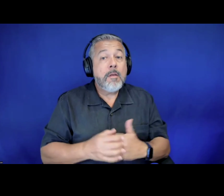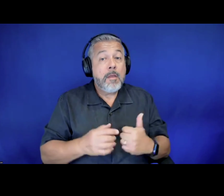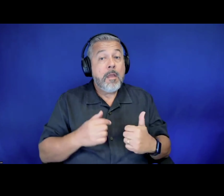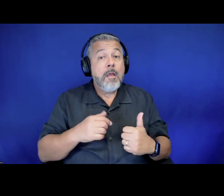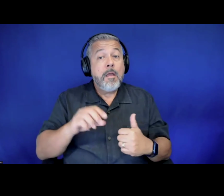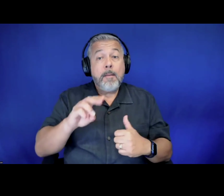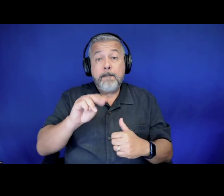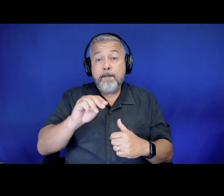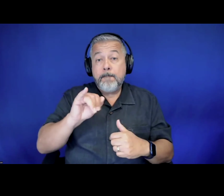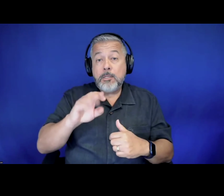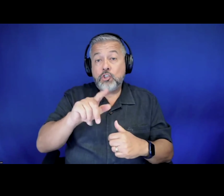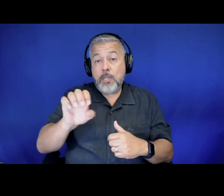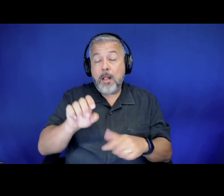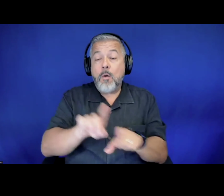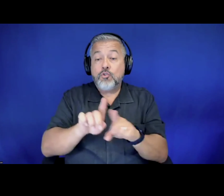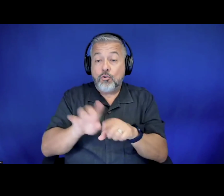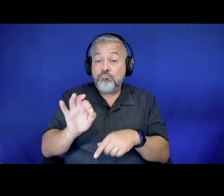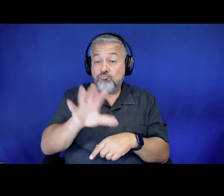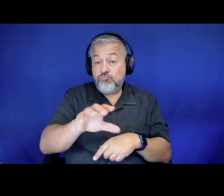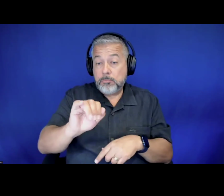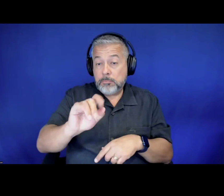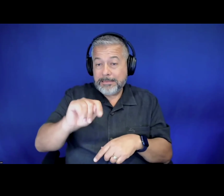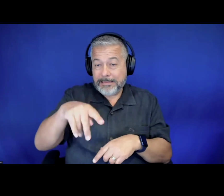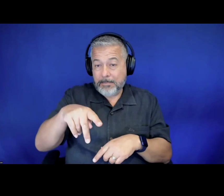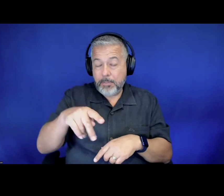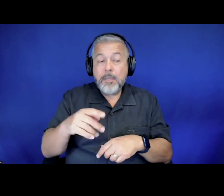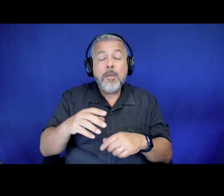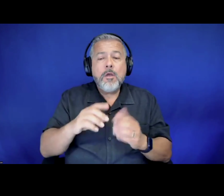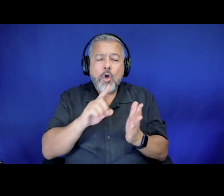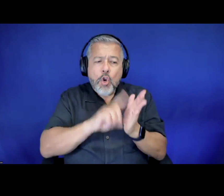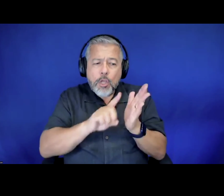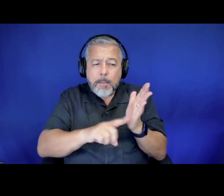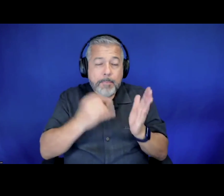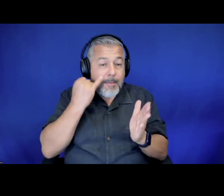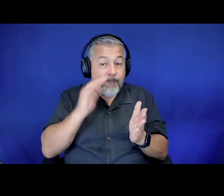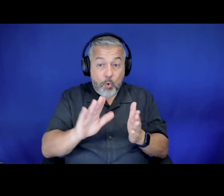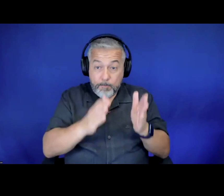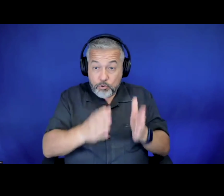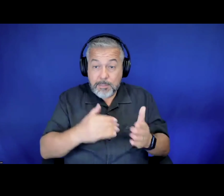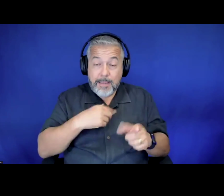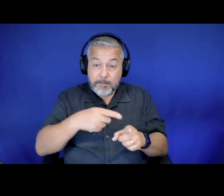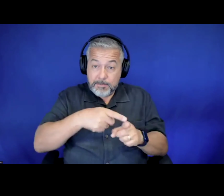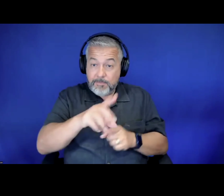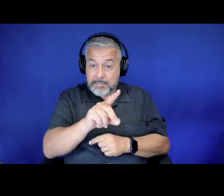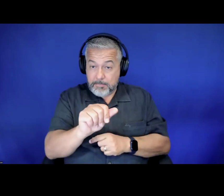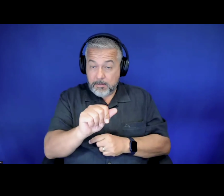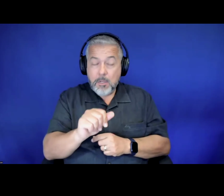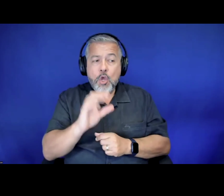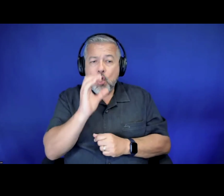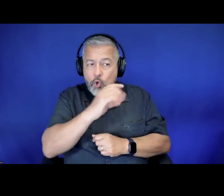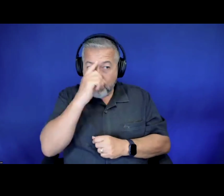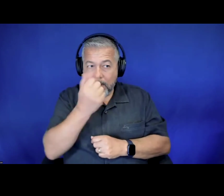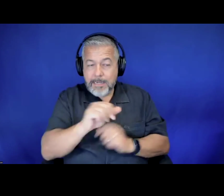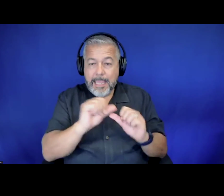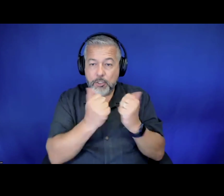too. Look up if your individual has a specific disability, look at any agencies that work directly